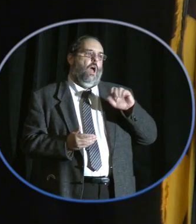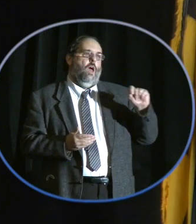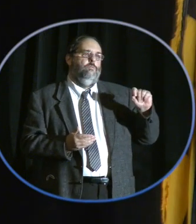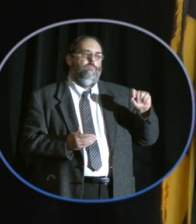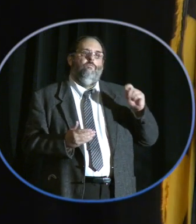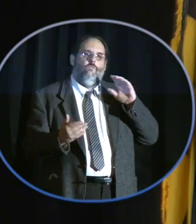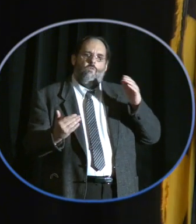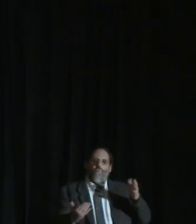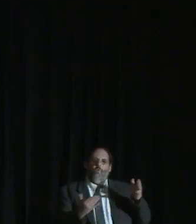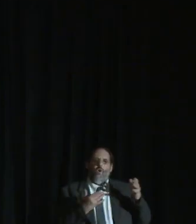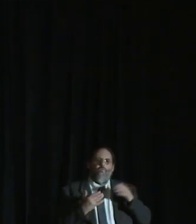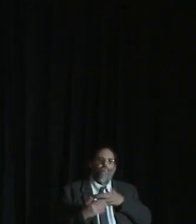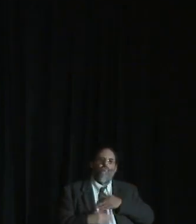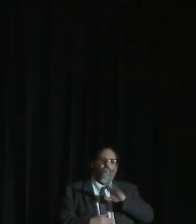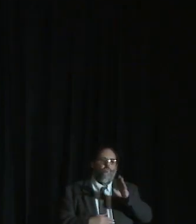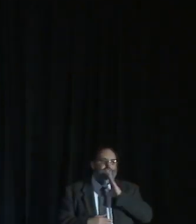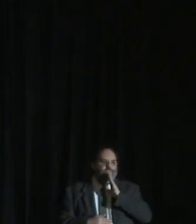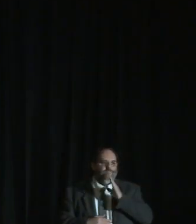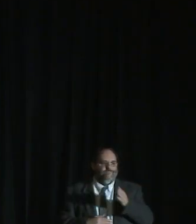your breakfast.